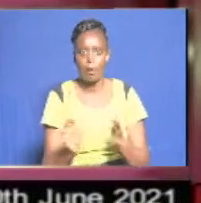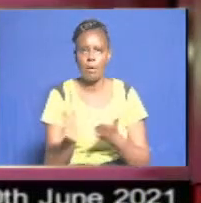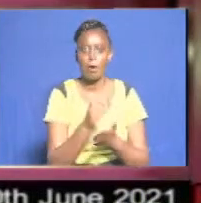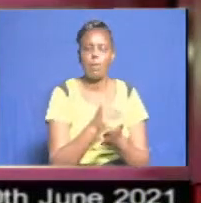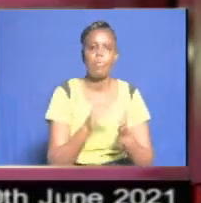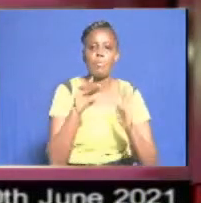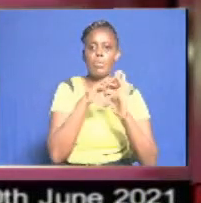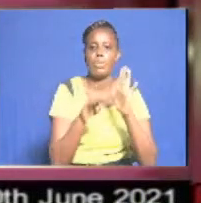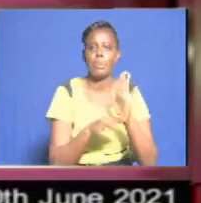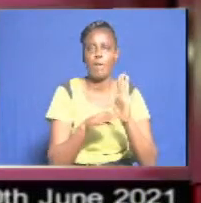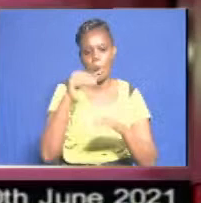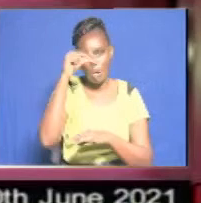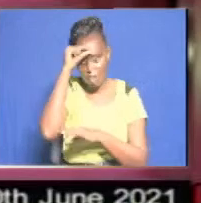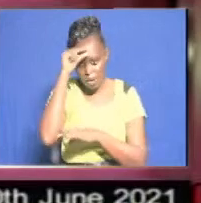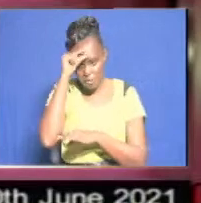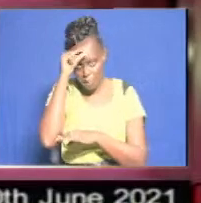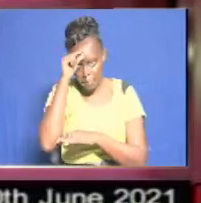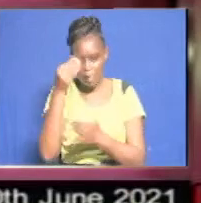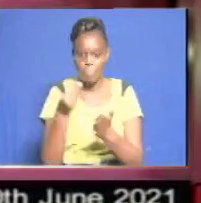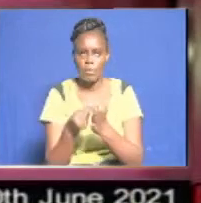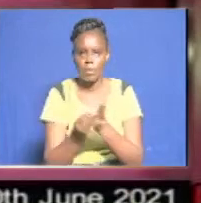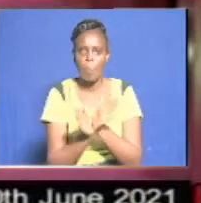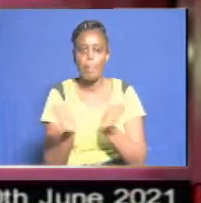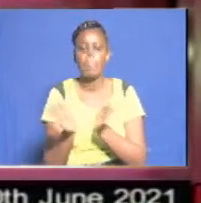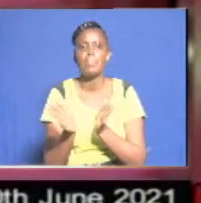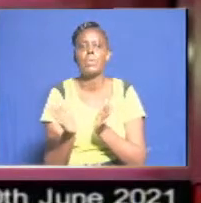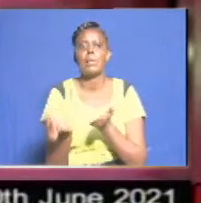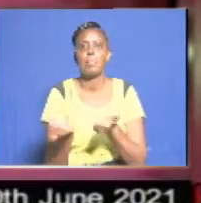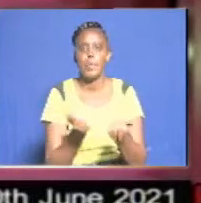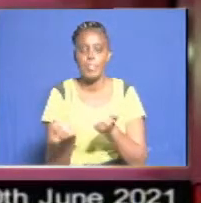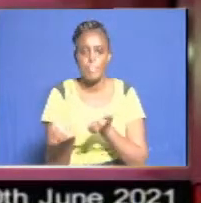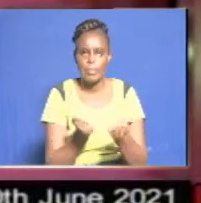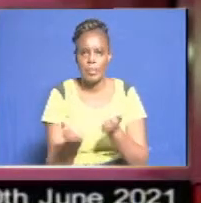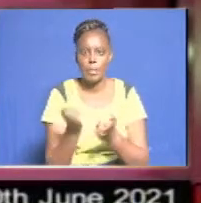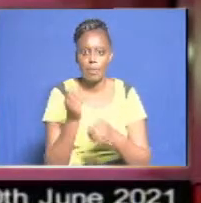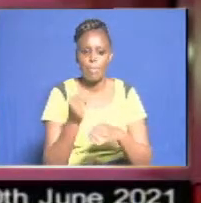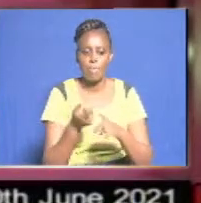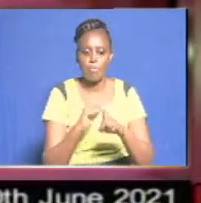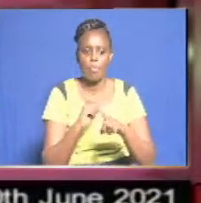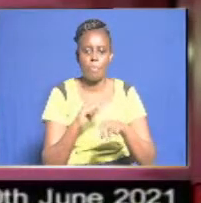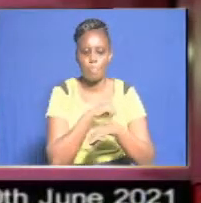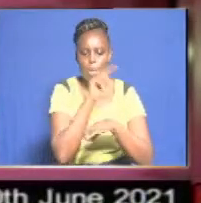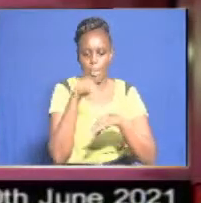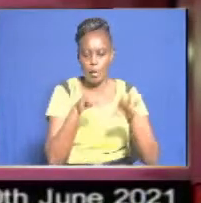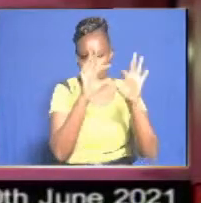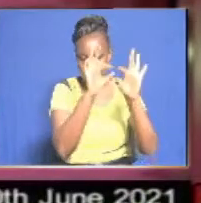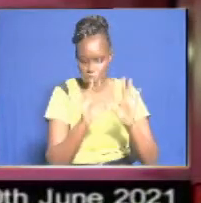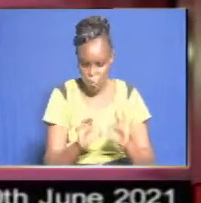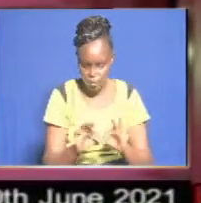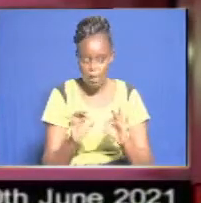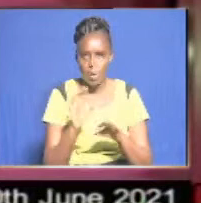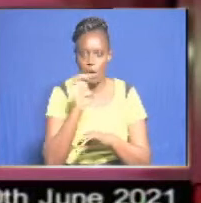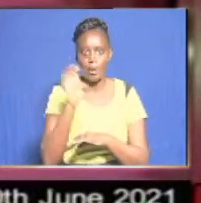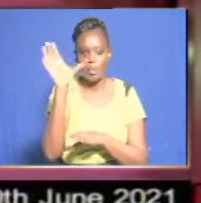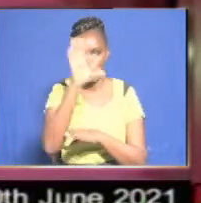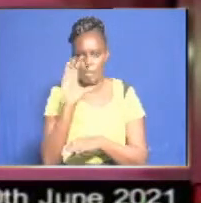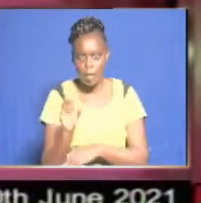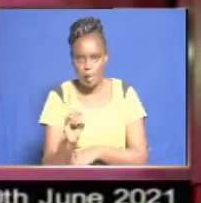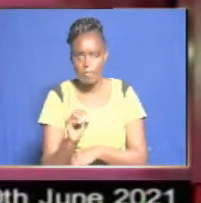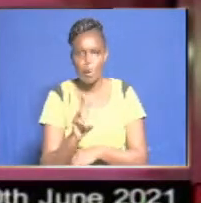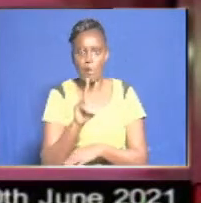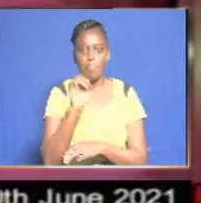statements of the government investment and public enterprises from the National Treasury, the East Africa Tourist Visa